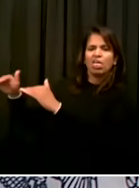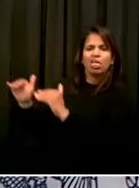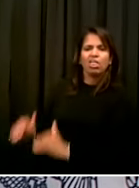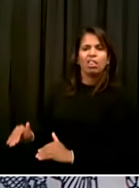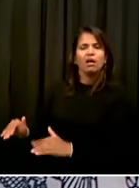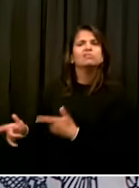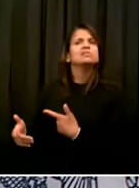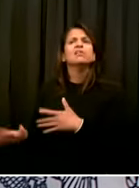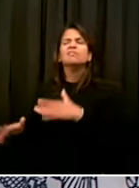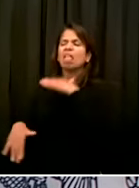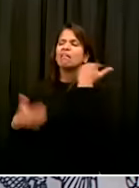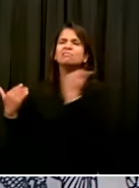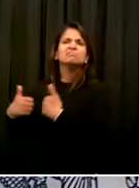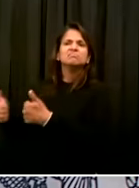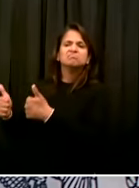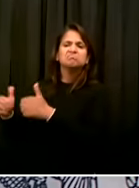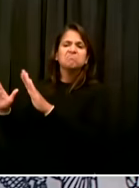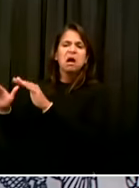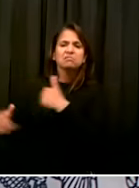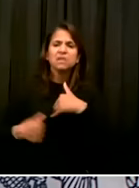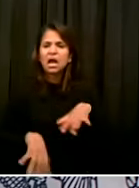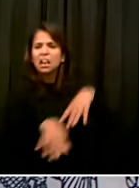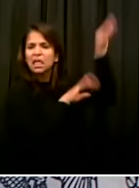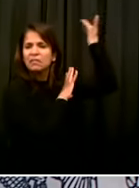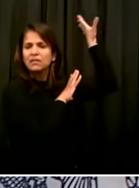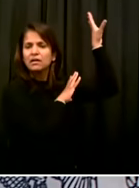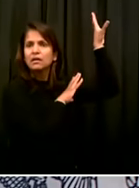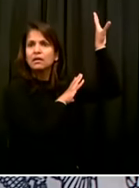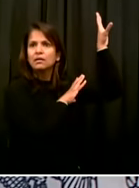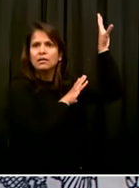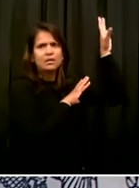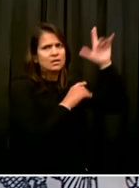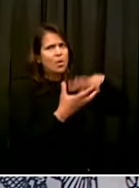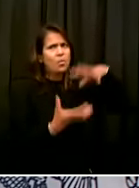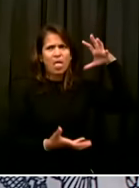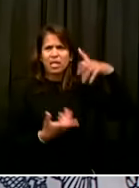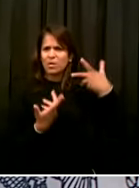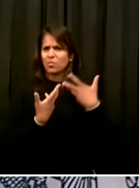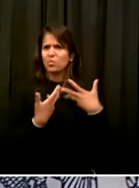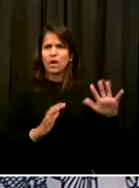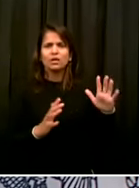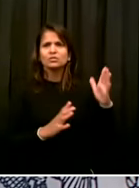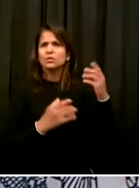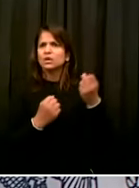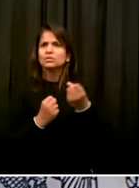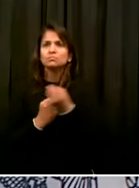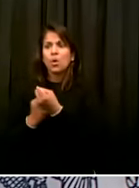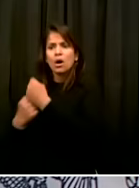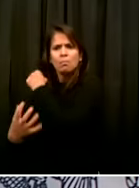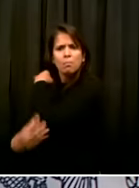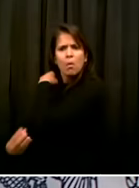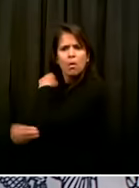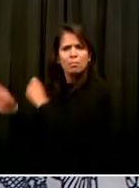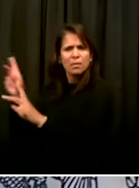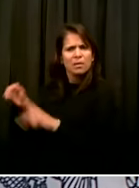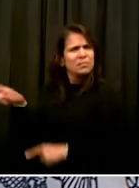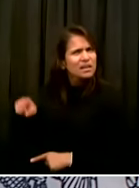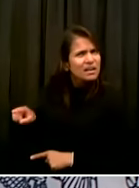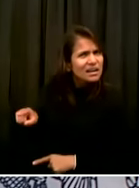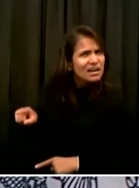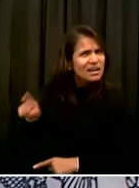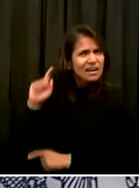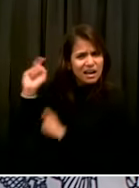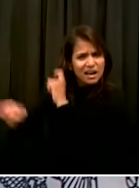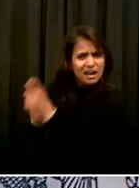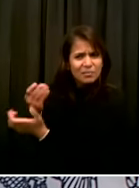the disparities and the fact that, in fact, the wealthy are not paying their fair share in taxes, and they should be paying their fair share in taxes now more than